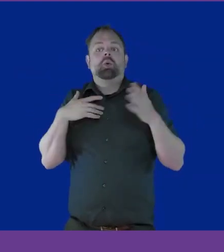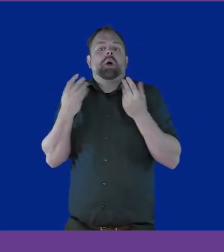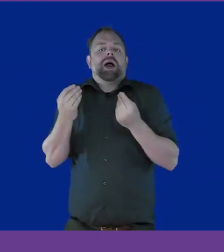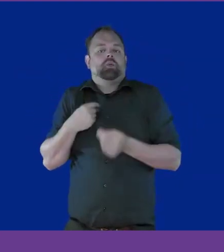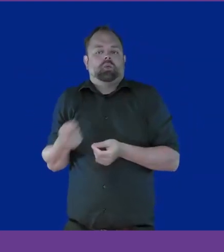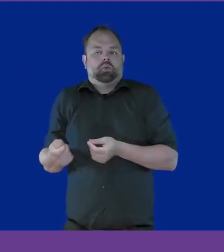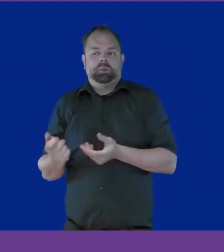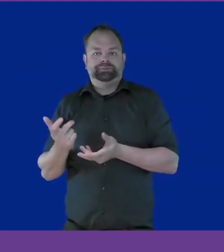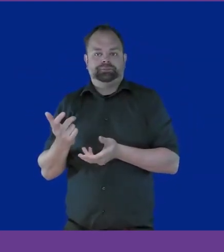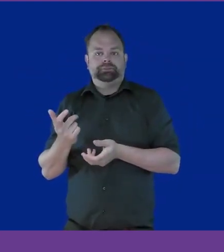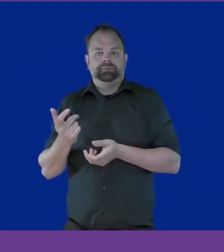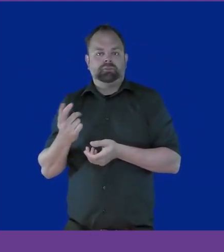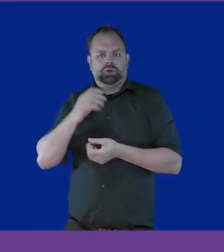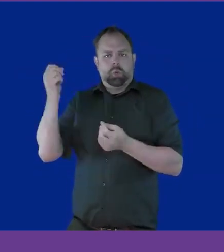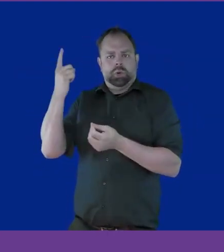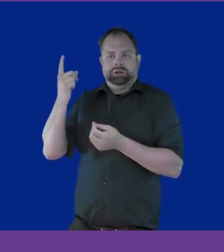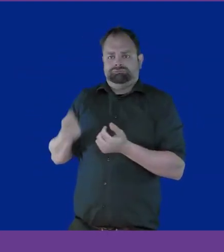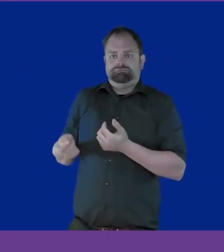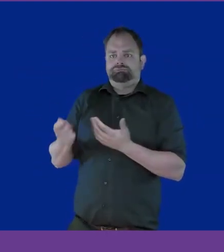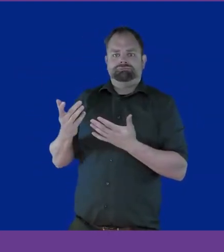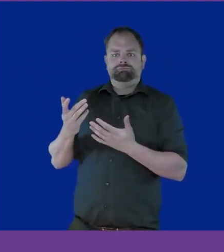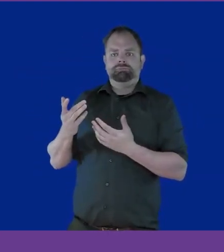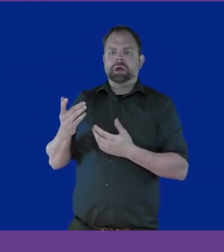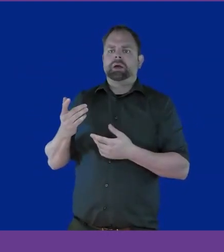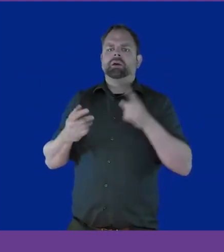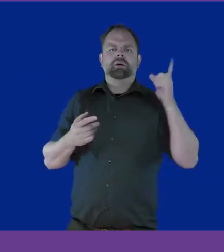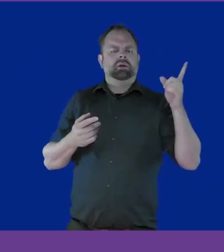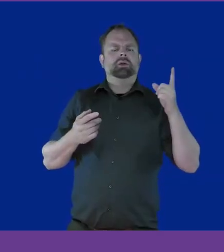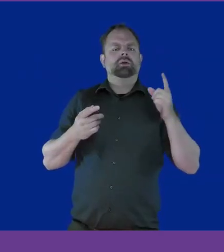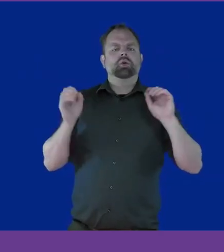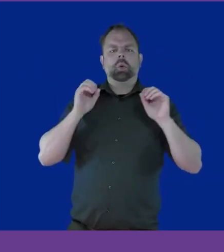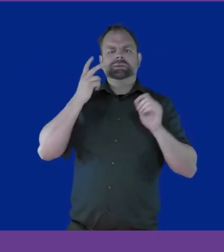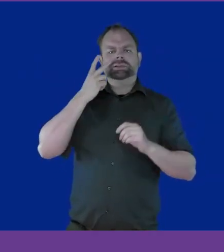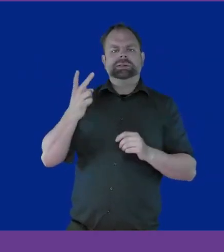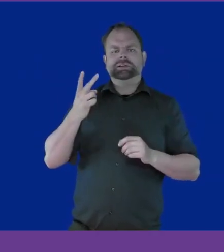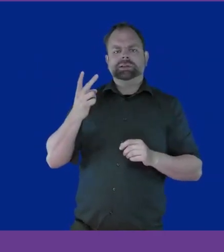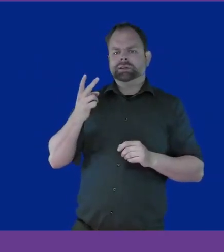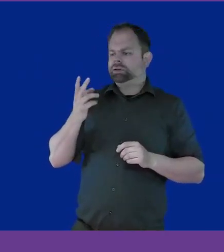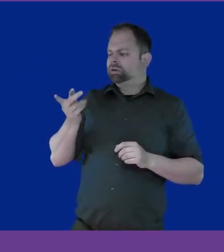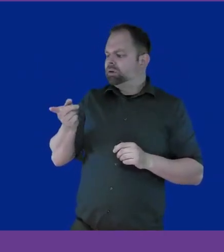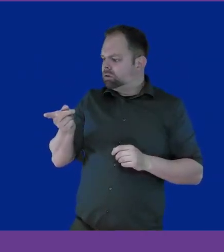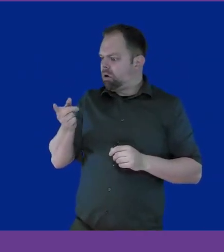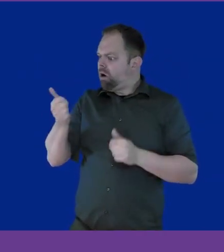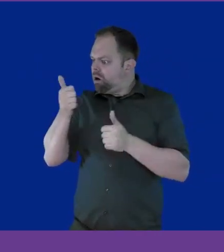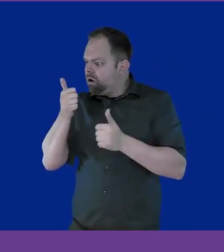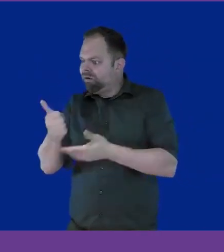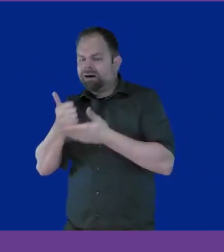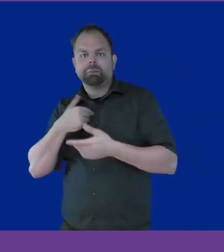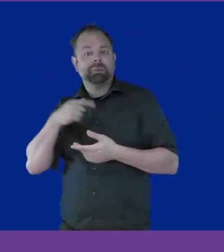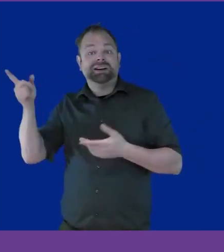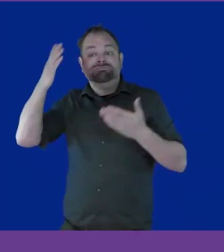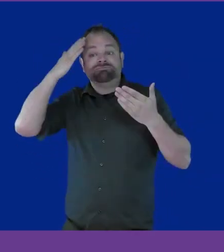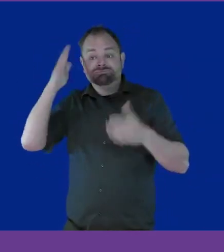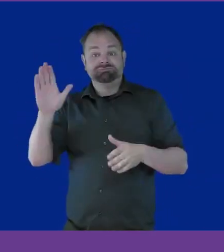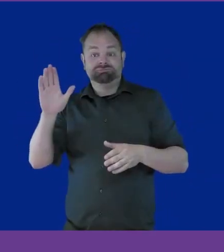informing people? Is it organizations for disabled who should be out telling their members? Or who has responsibility for it is a